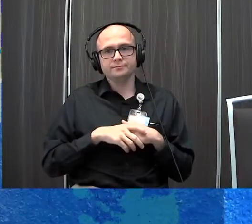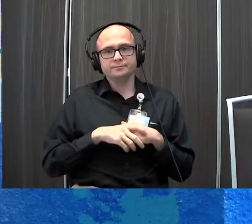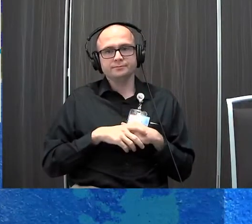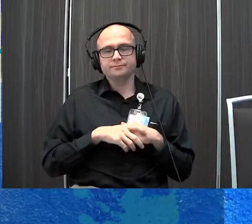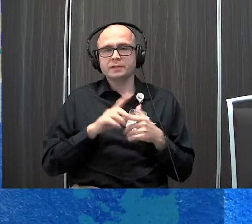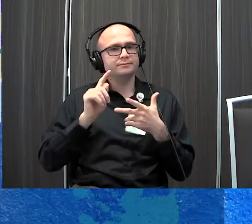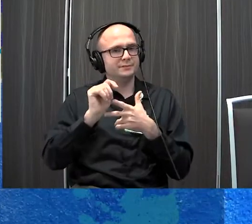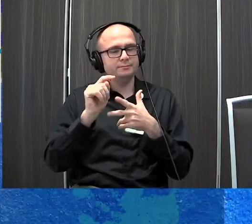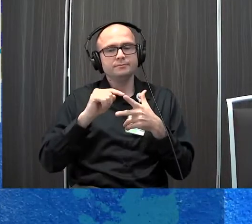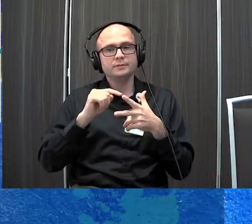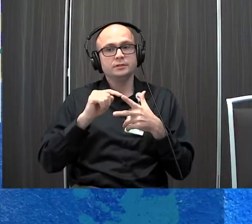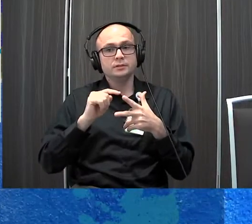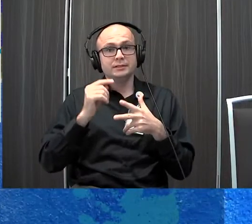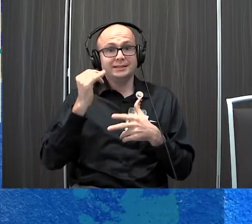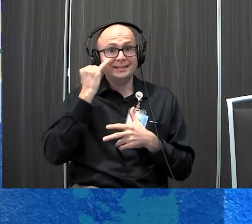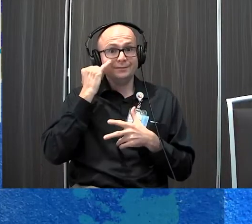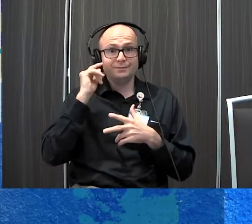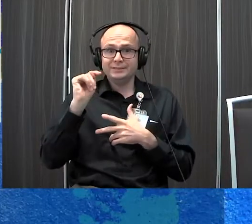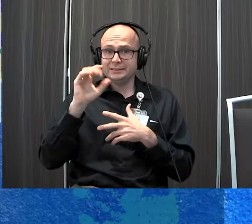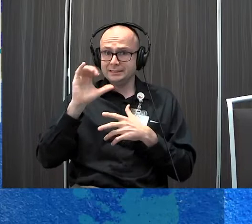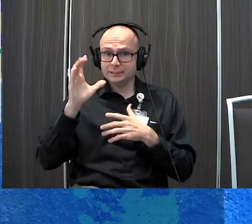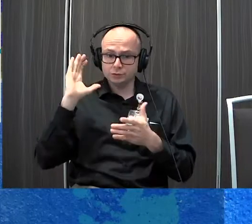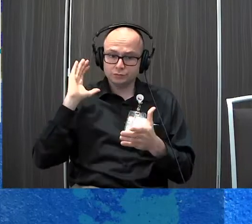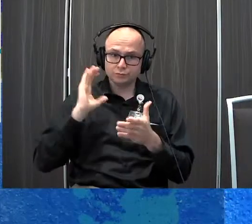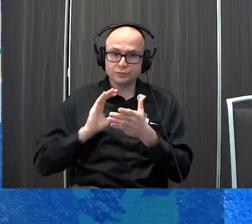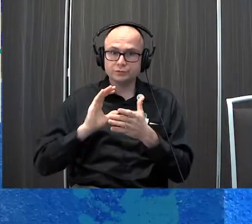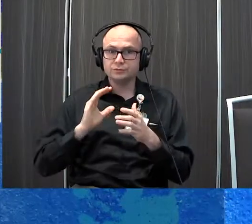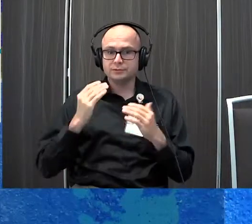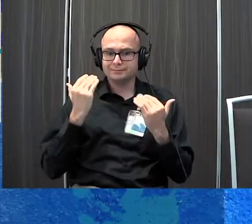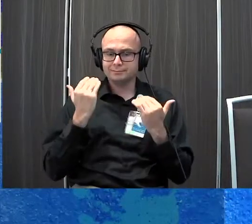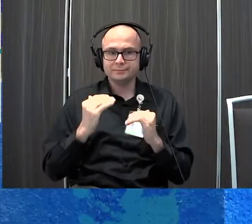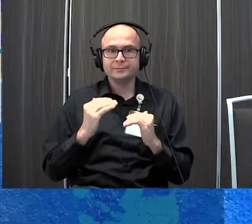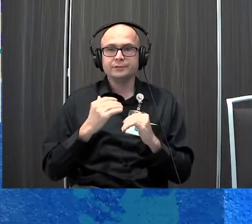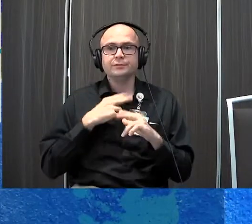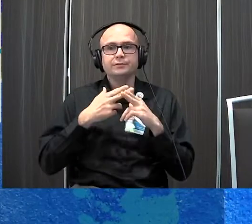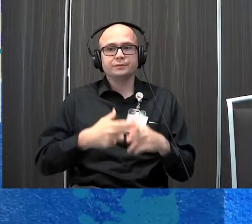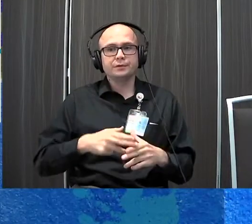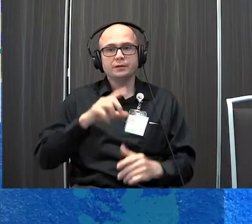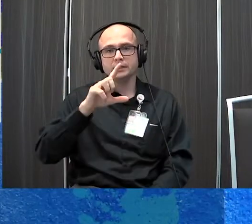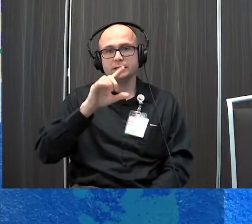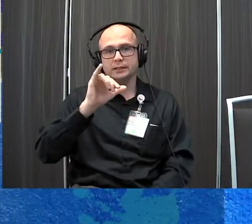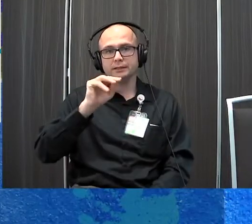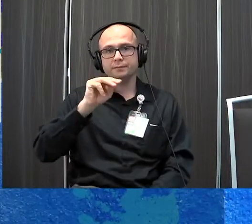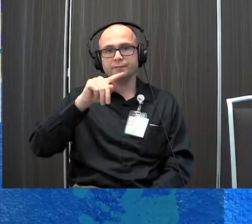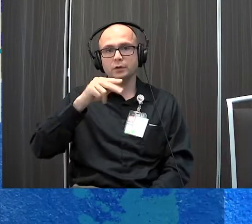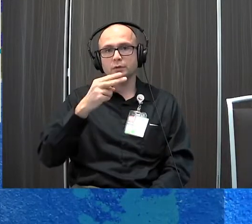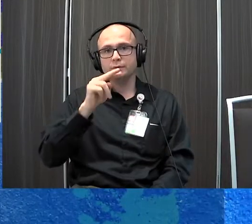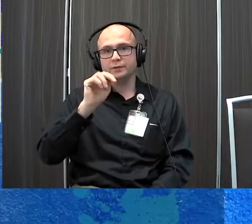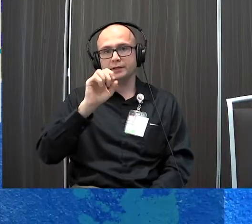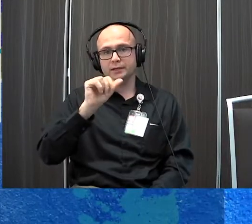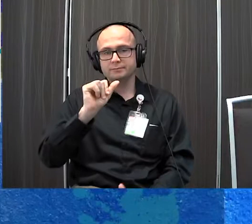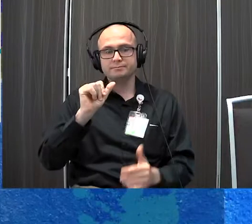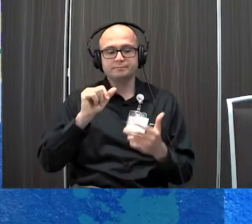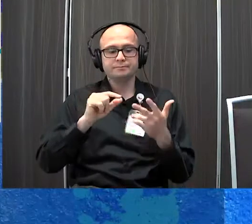if there's reduced T cells, as we find sometimes in CHARGE syndrome, we call that lymphopenia. Lympho just means white blood